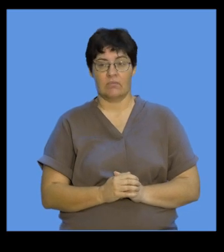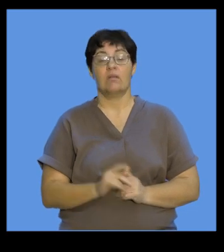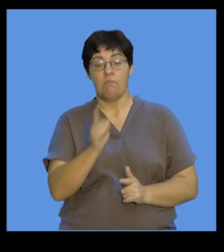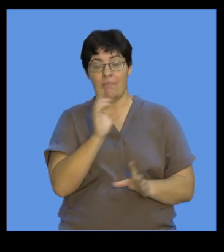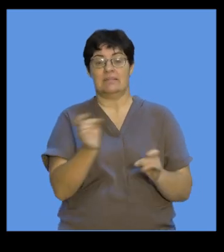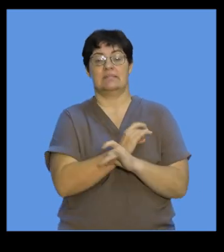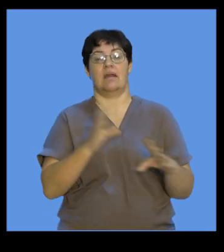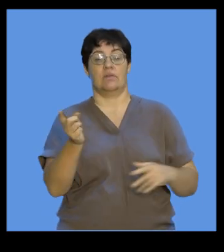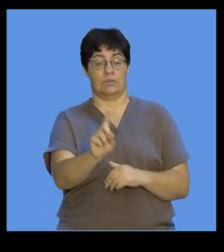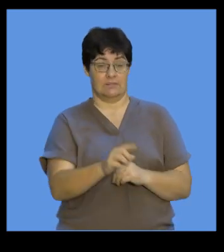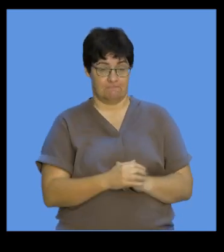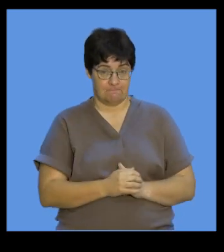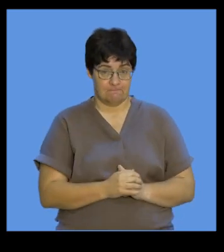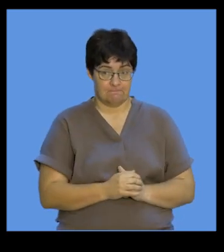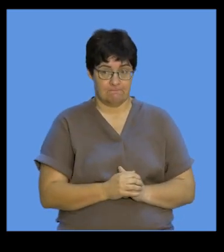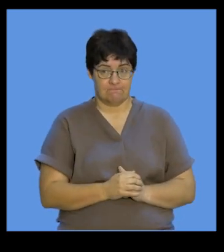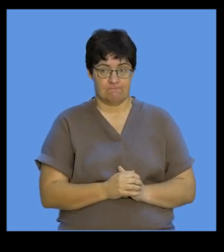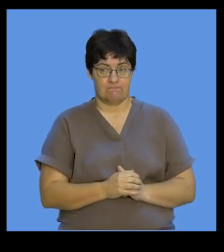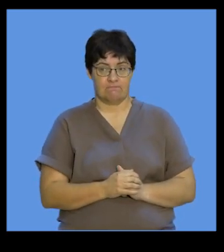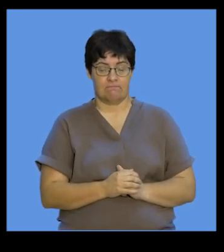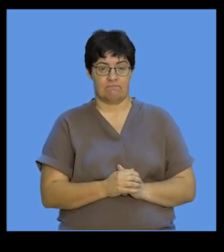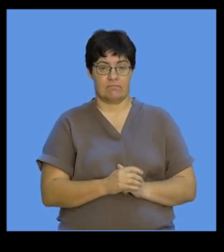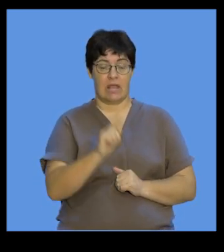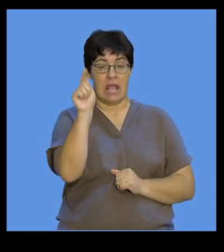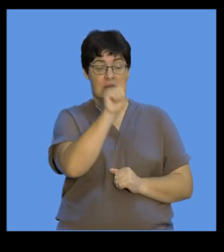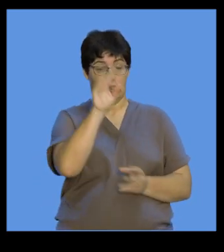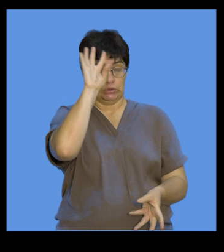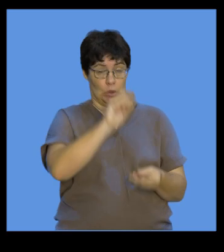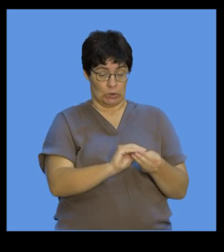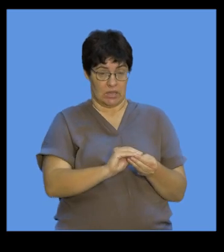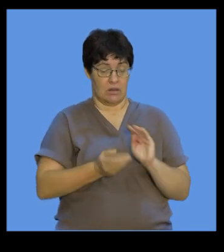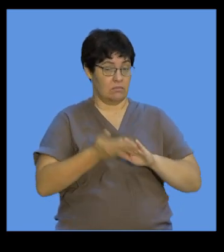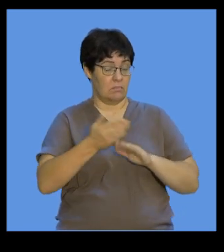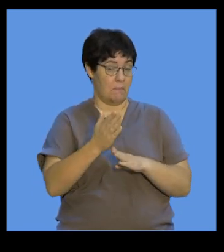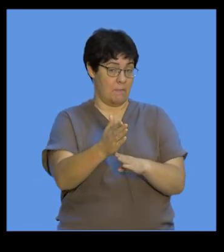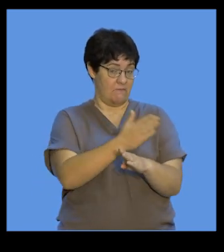start with the total momentum before